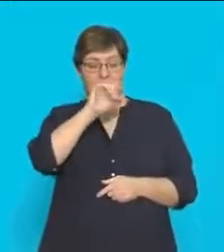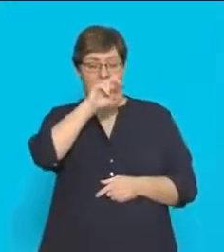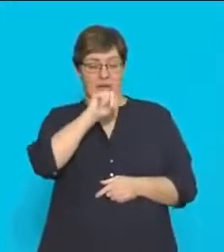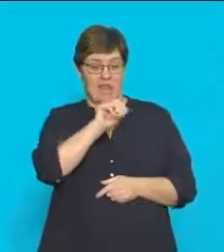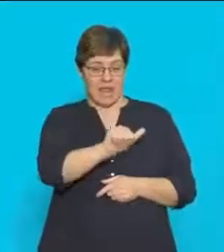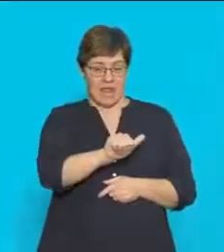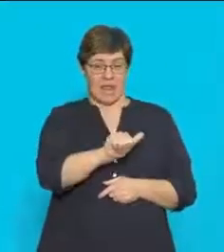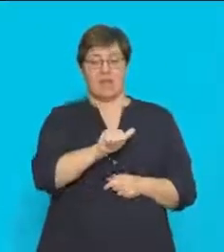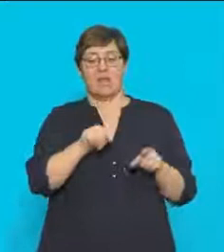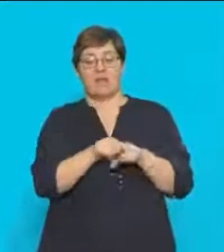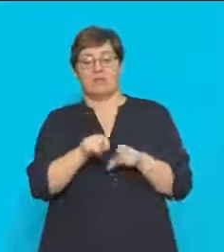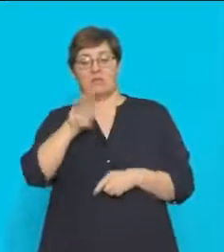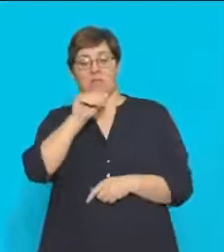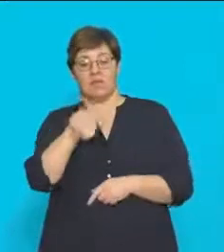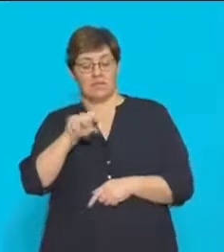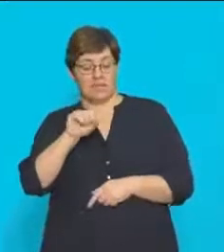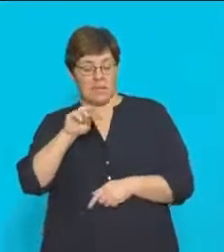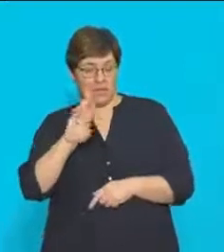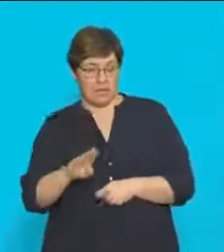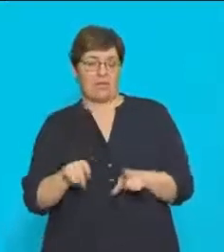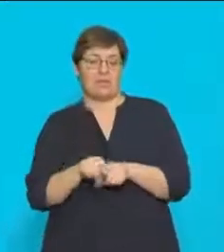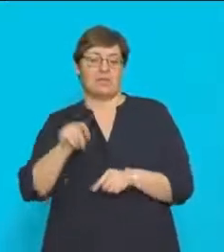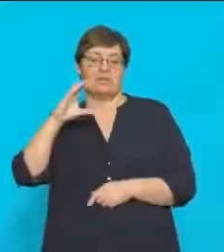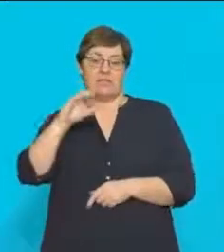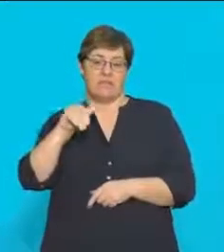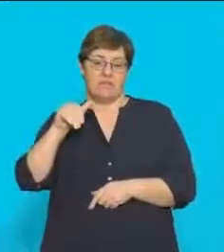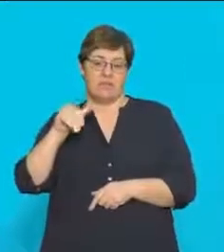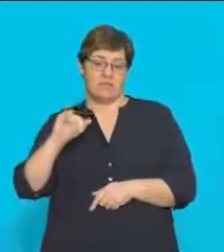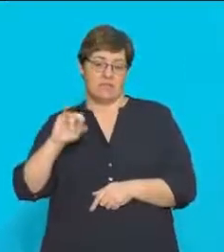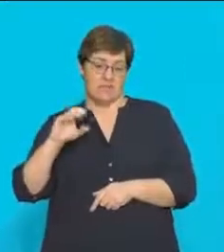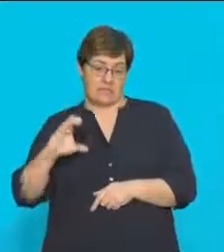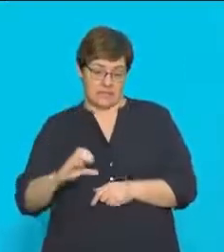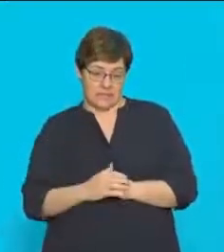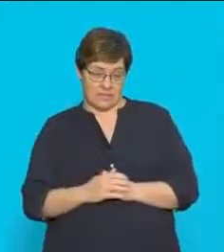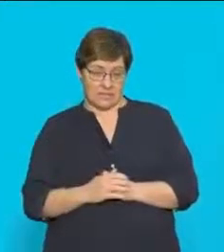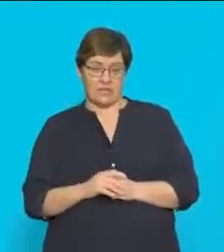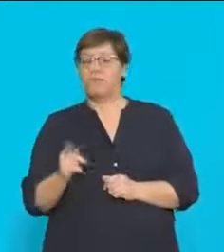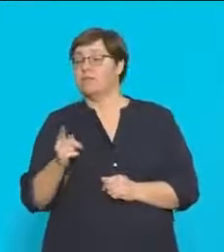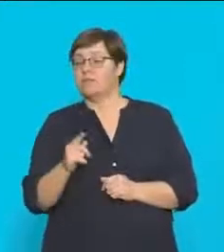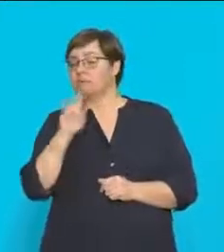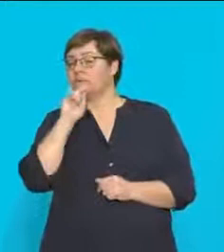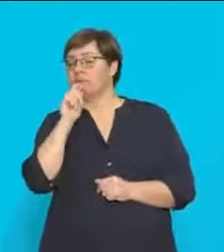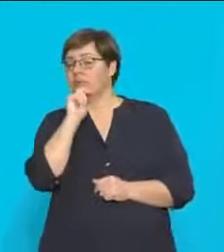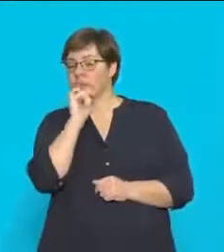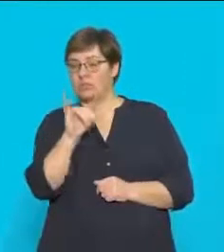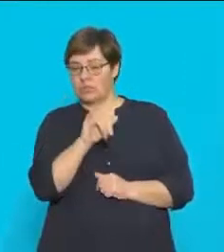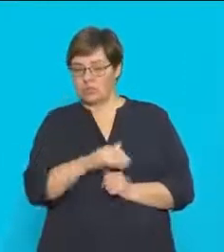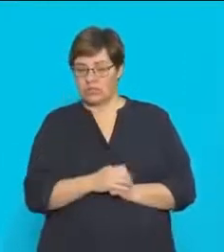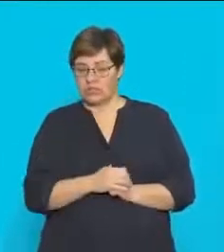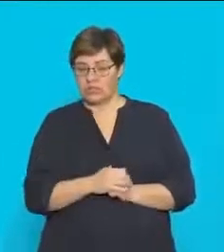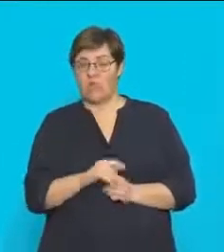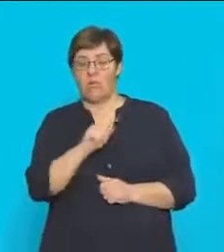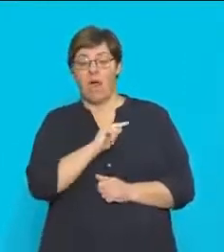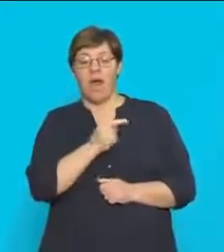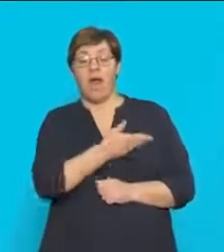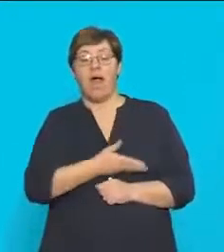A, B over sine B, C over sine C. And specifically, which part of it are we going to use?